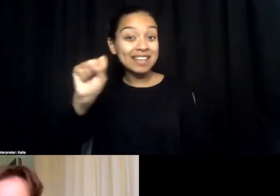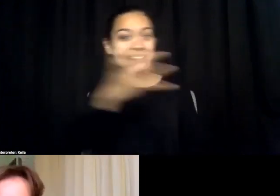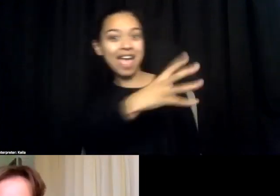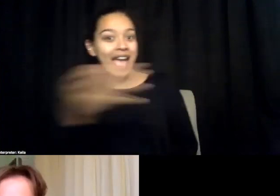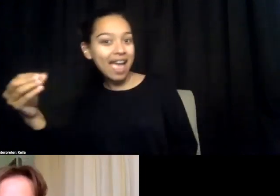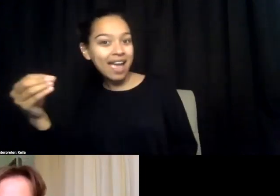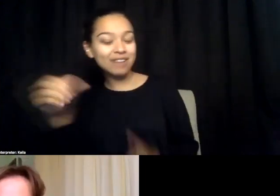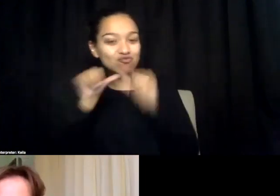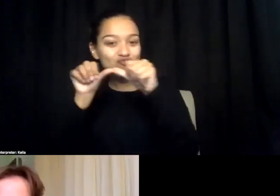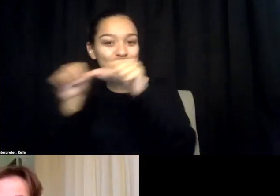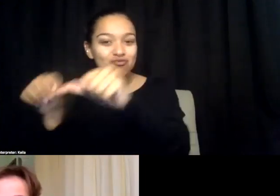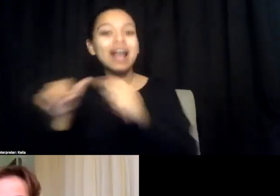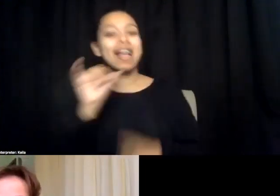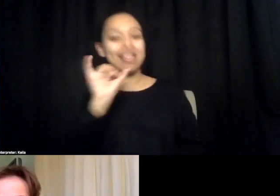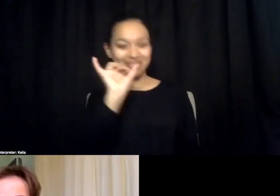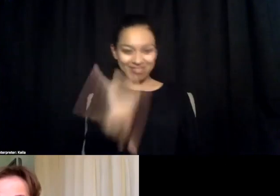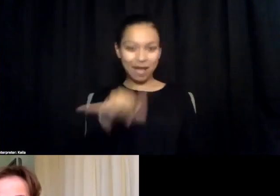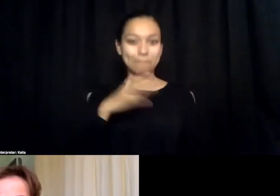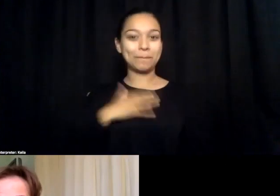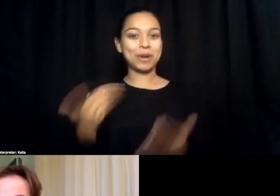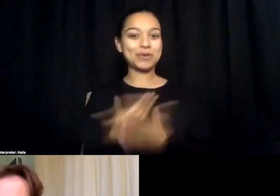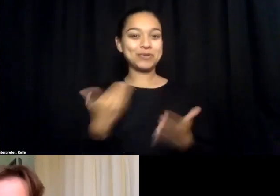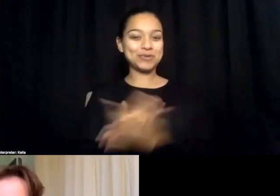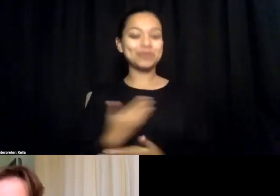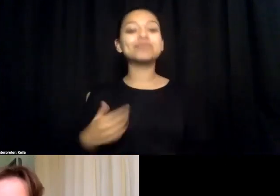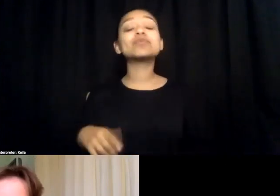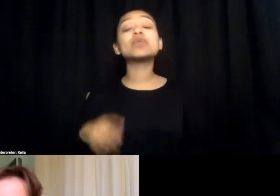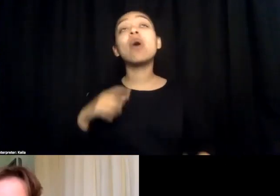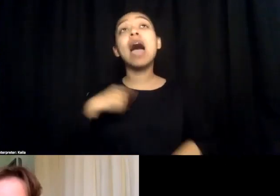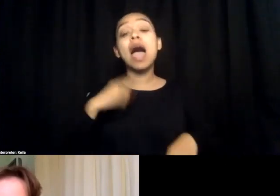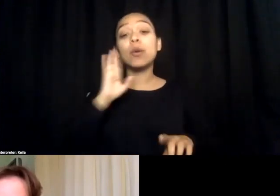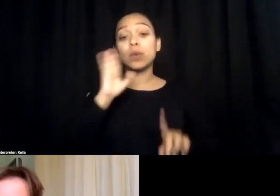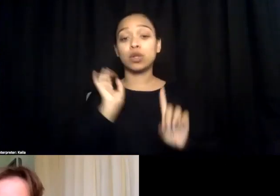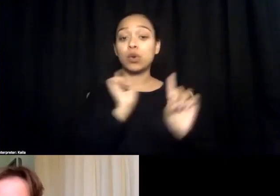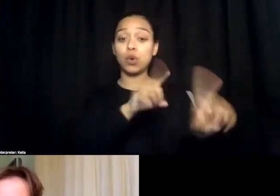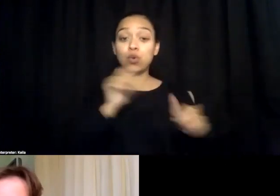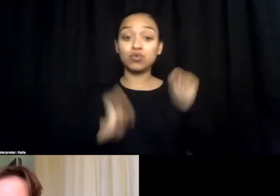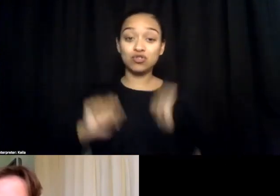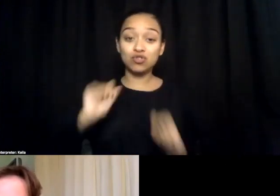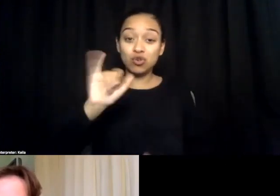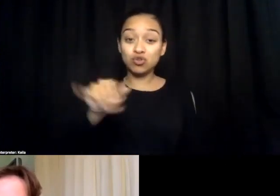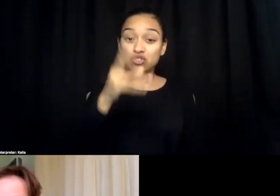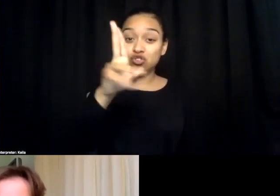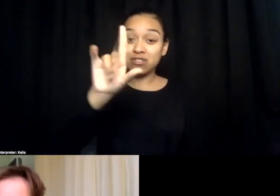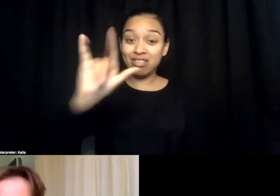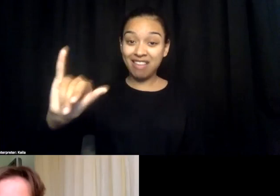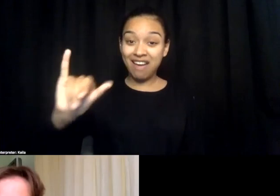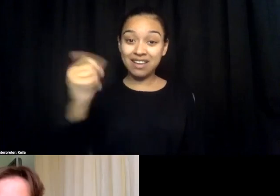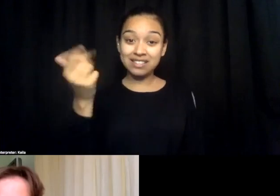latest project. I'm actually going to New York July 16th. For my off-Broadway directing